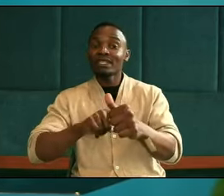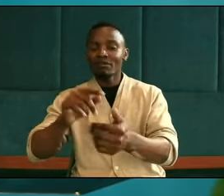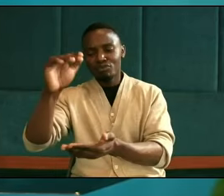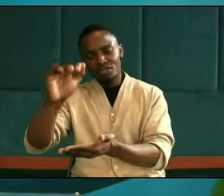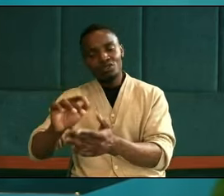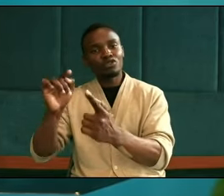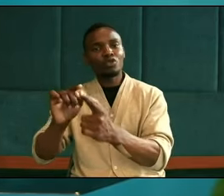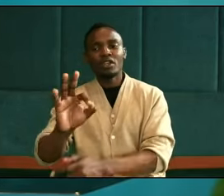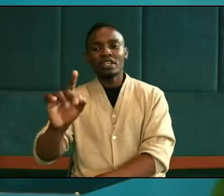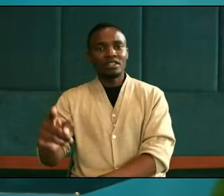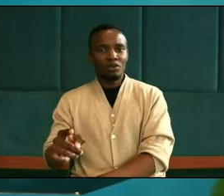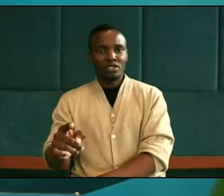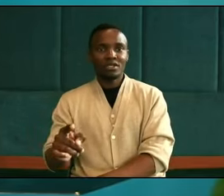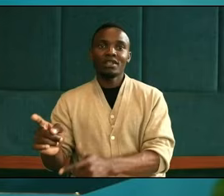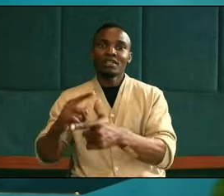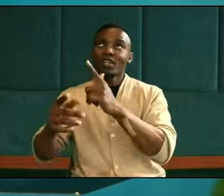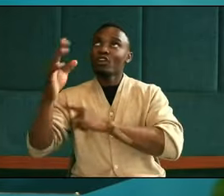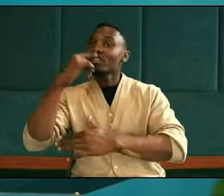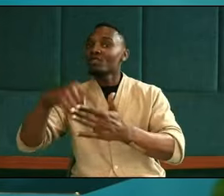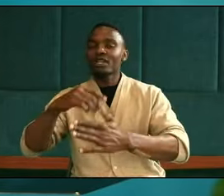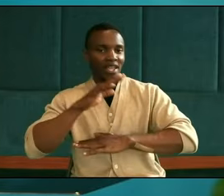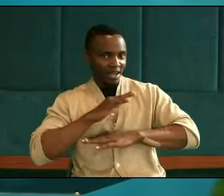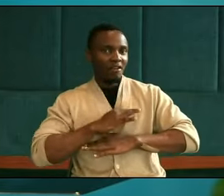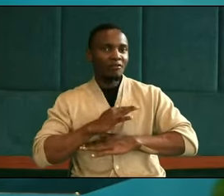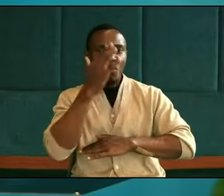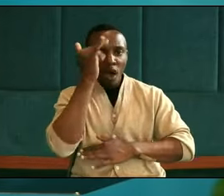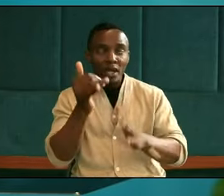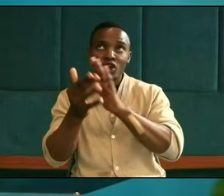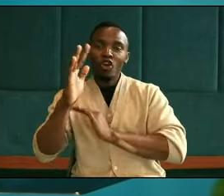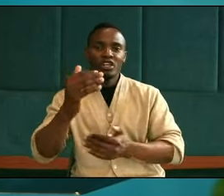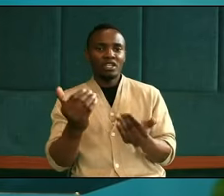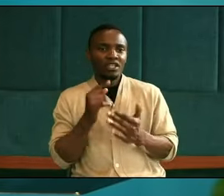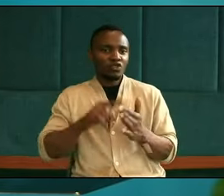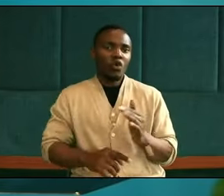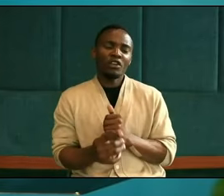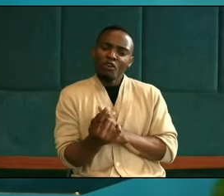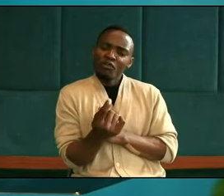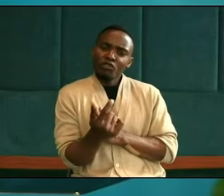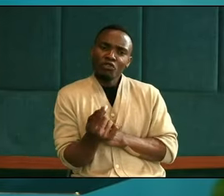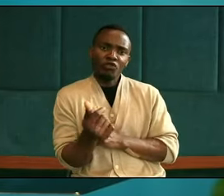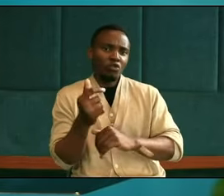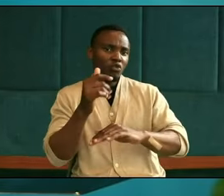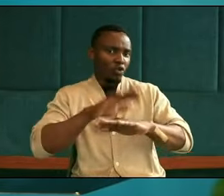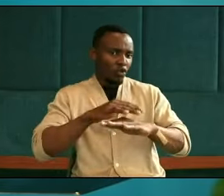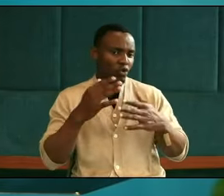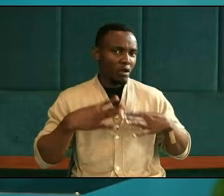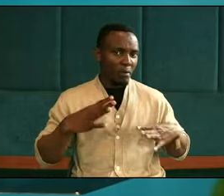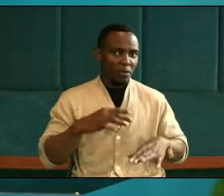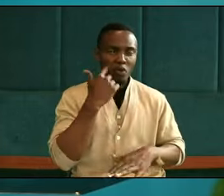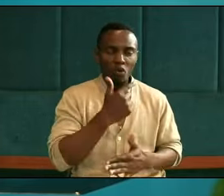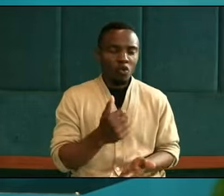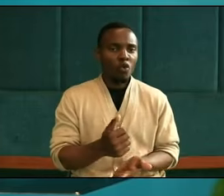God just needs a few good men. Just a few good men and women who are outliers, who will